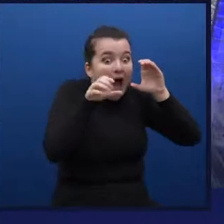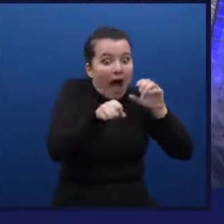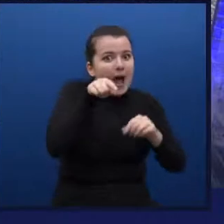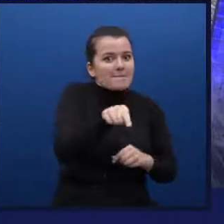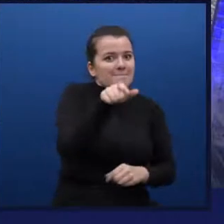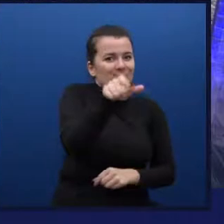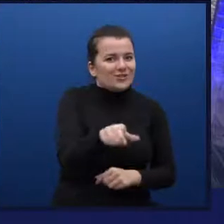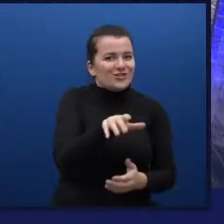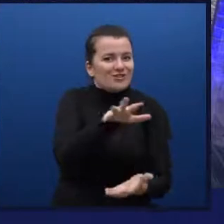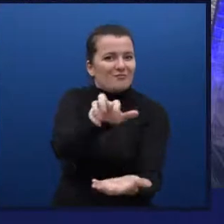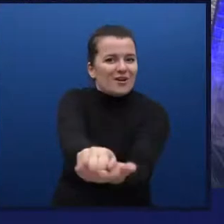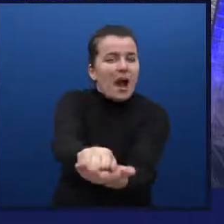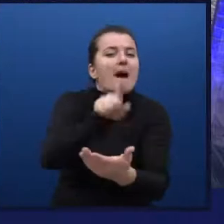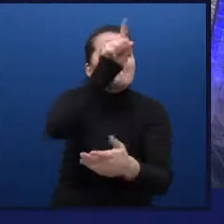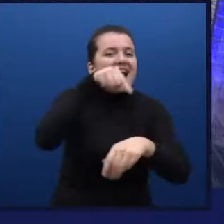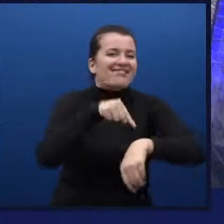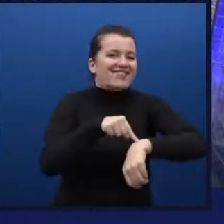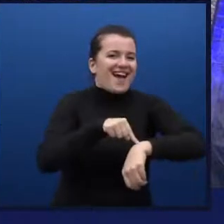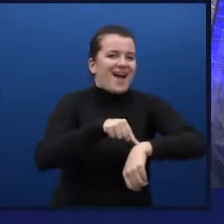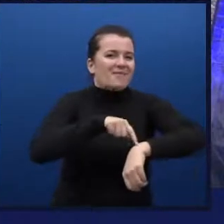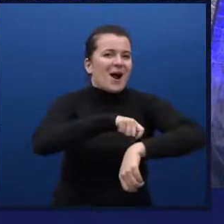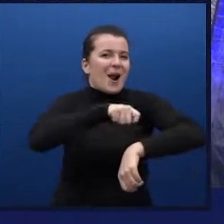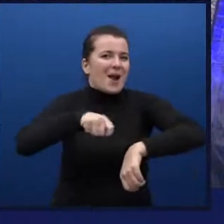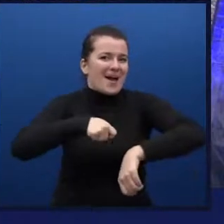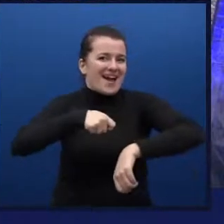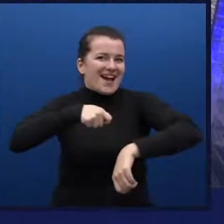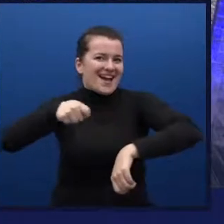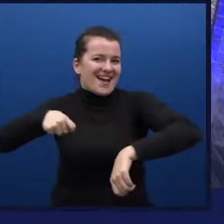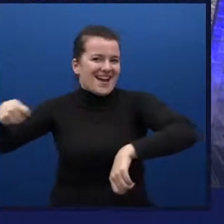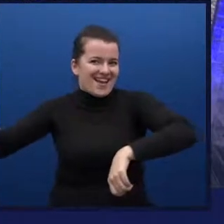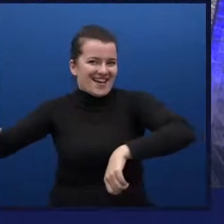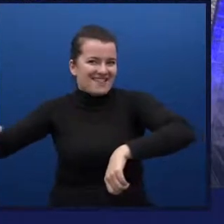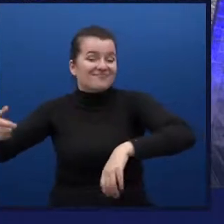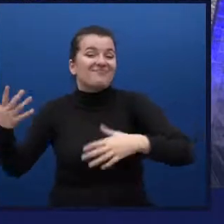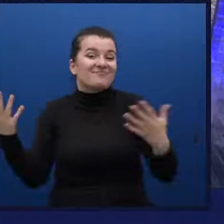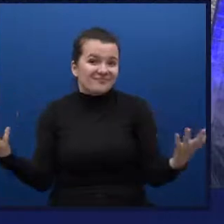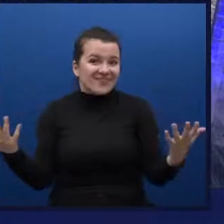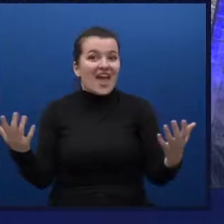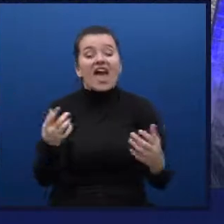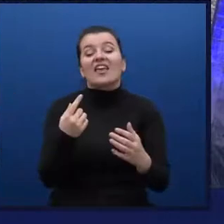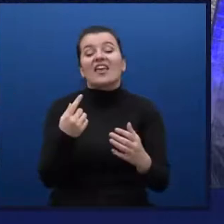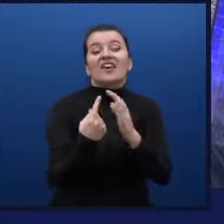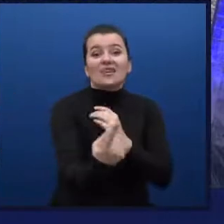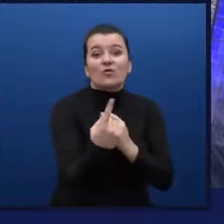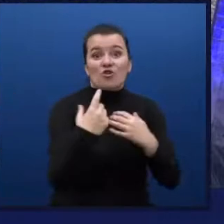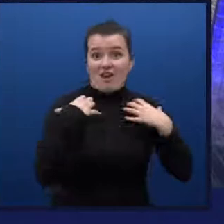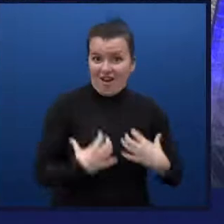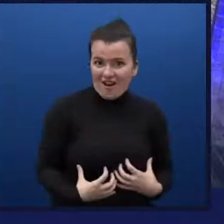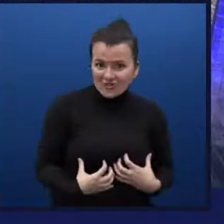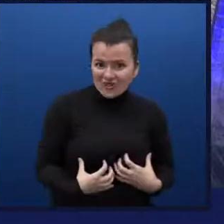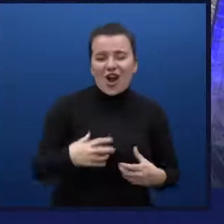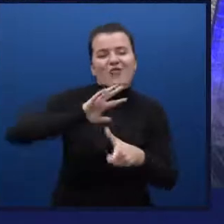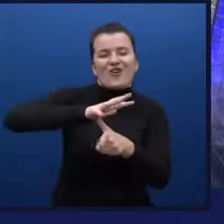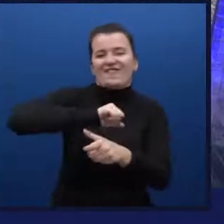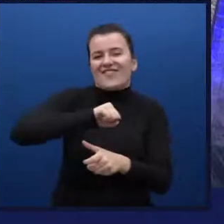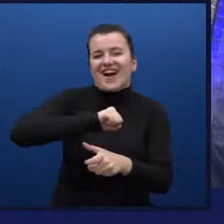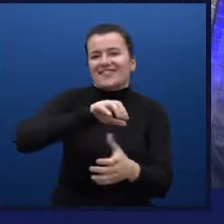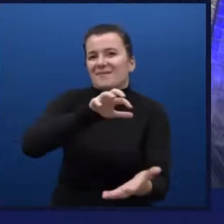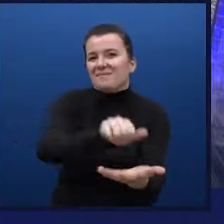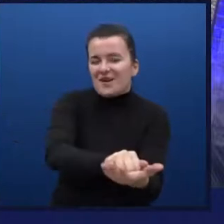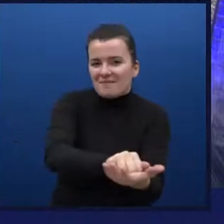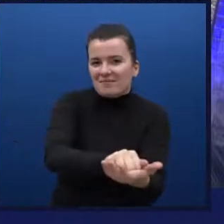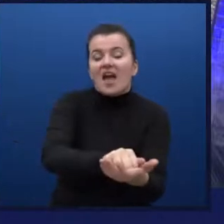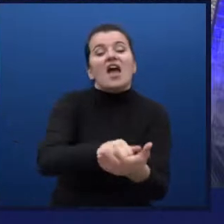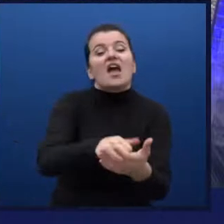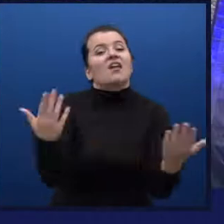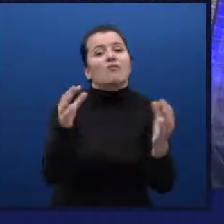time would it take for these drones to identify, you know, individuals in the water without life jackets? That's something that you would have to take in consideration for your